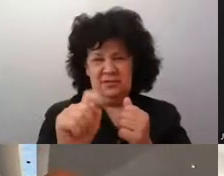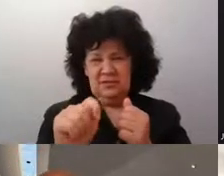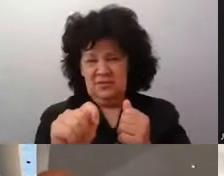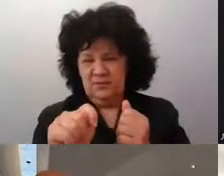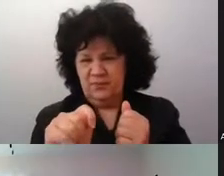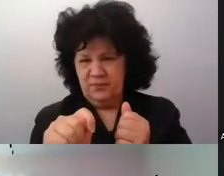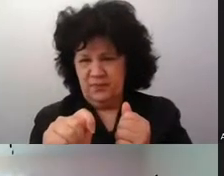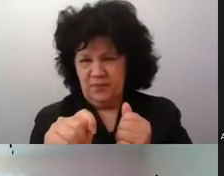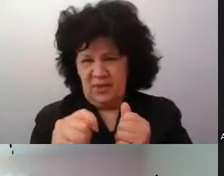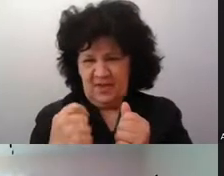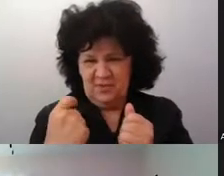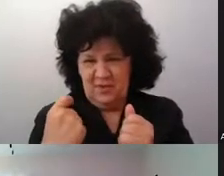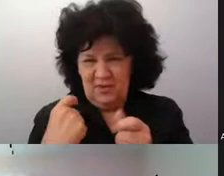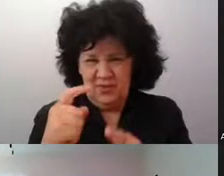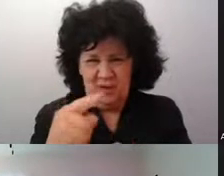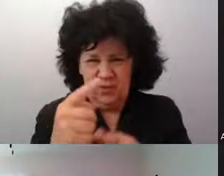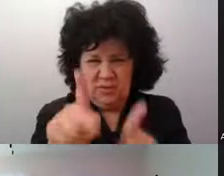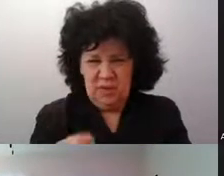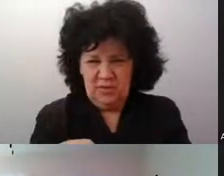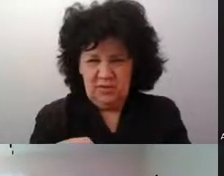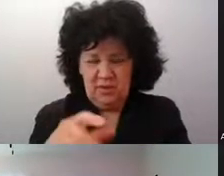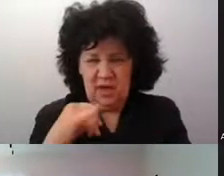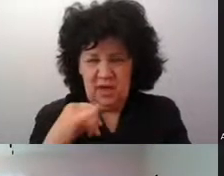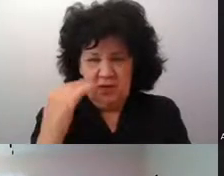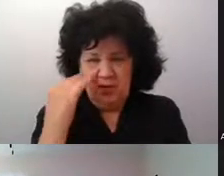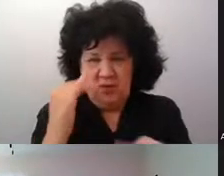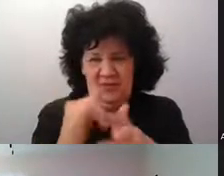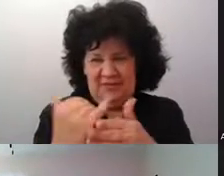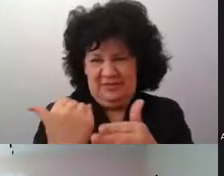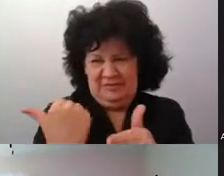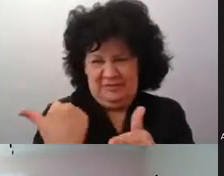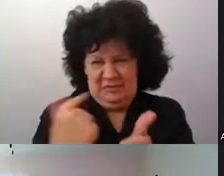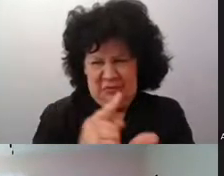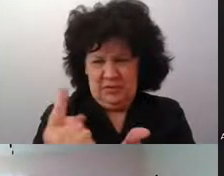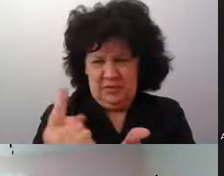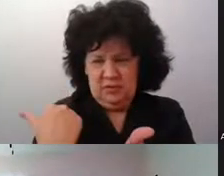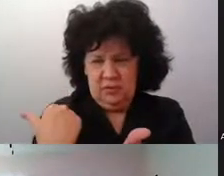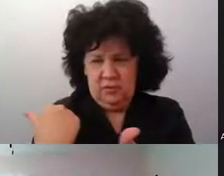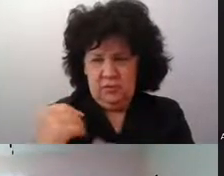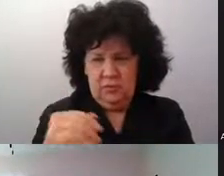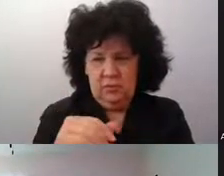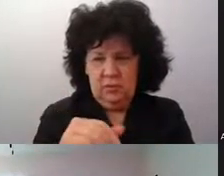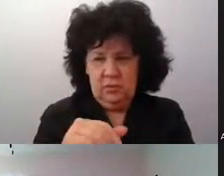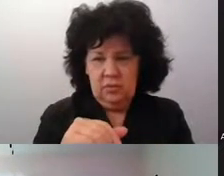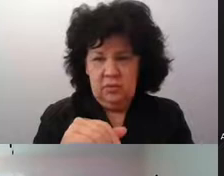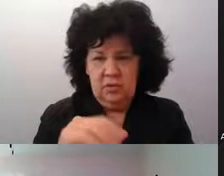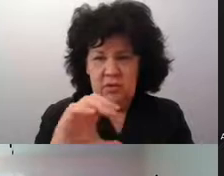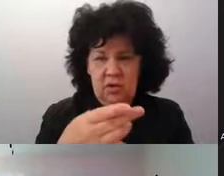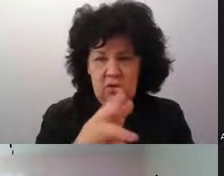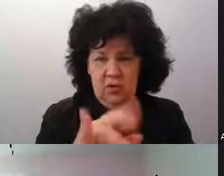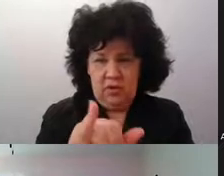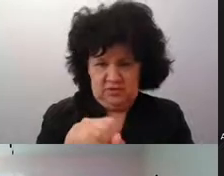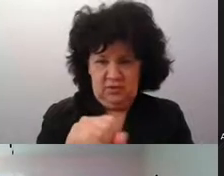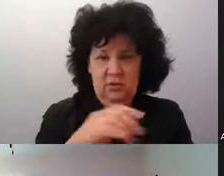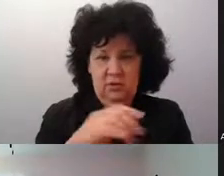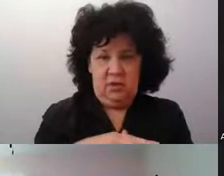The only person that I know, and this was a week or so ago, the first day it was deployed, was Chris Heidbeck on our team. She took it right